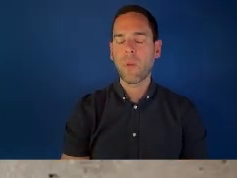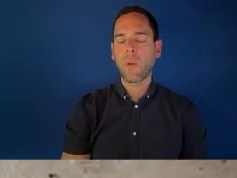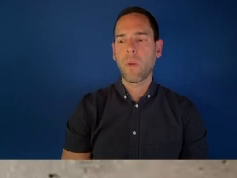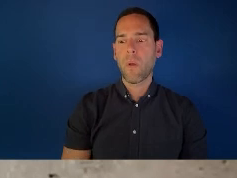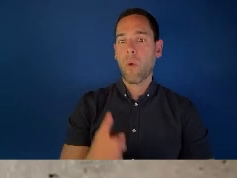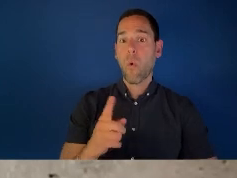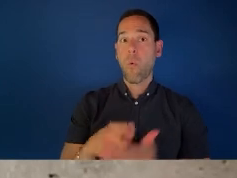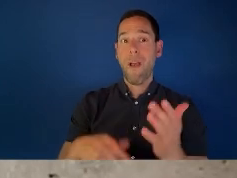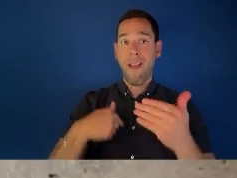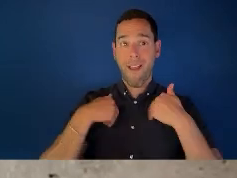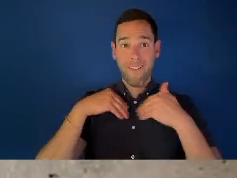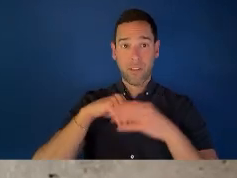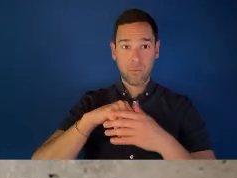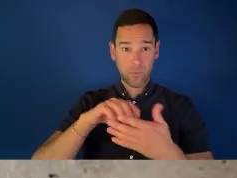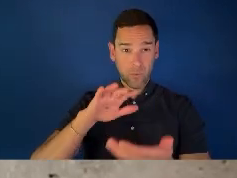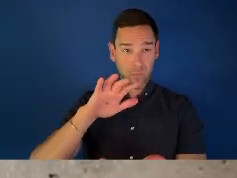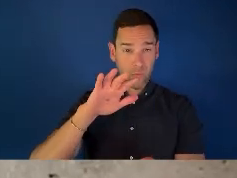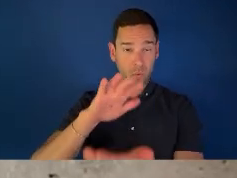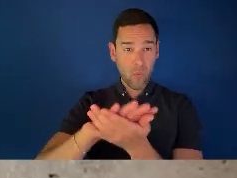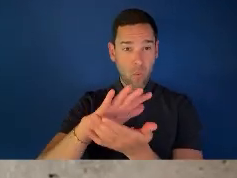setting, and